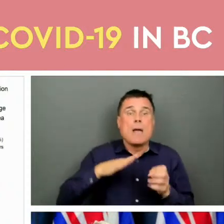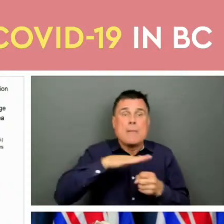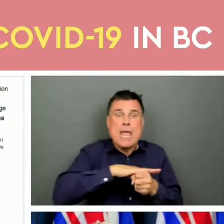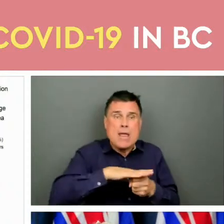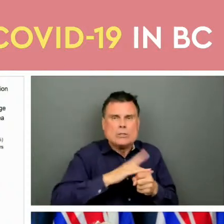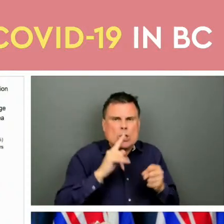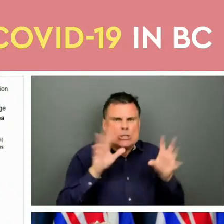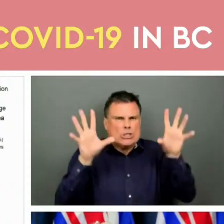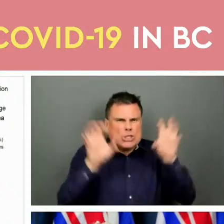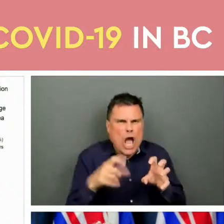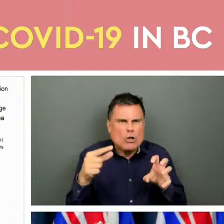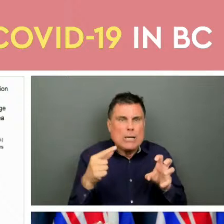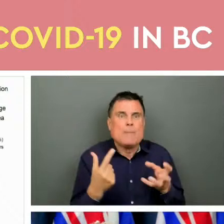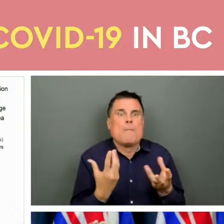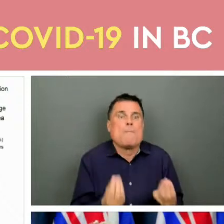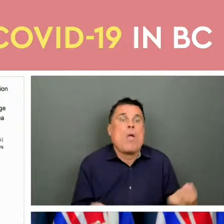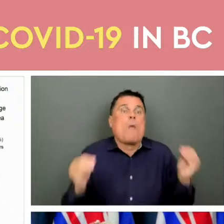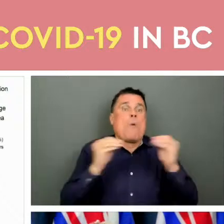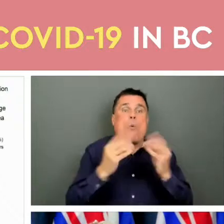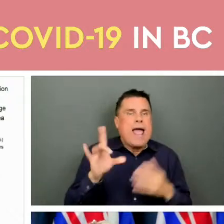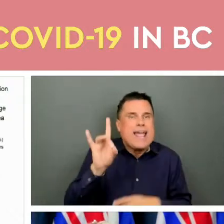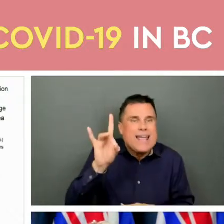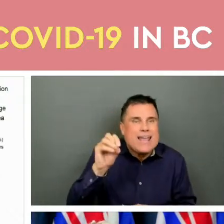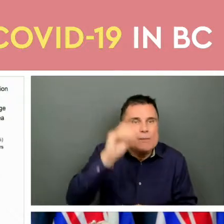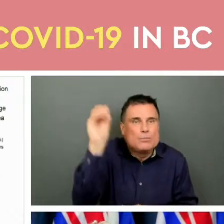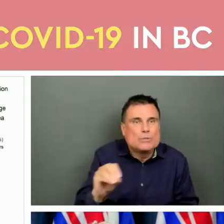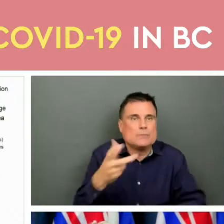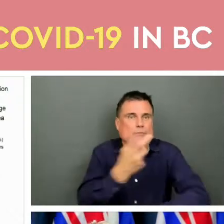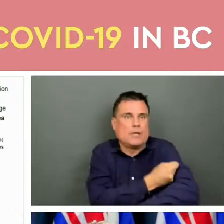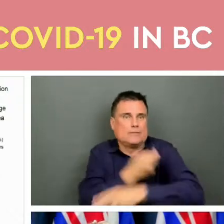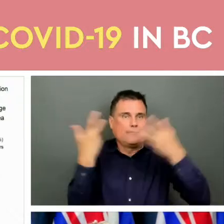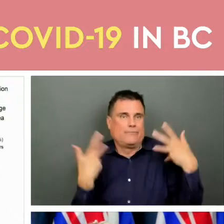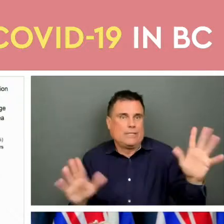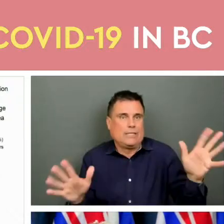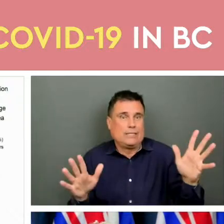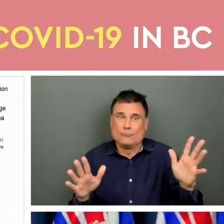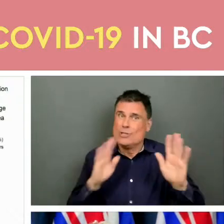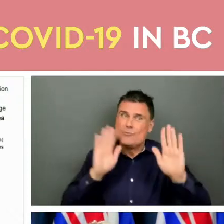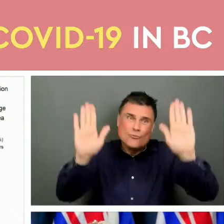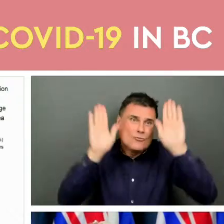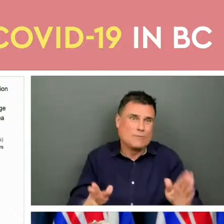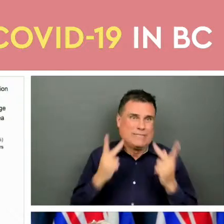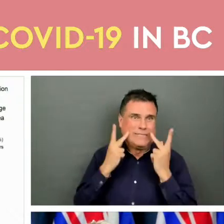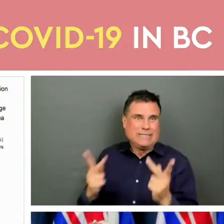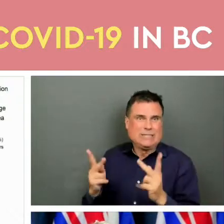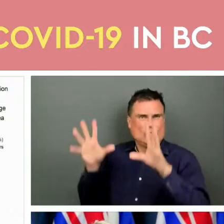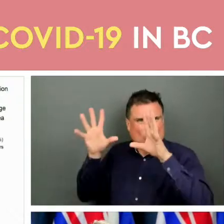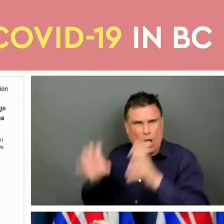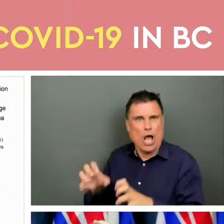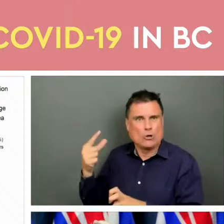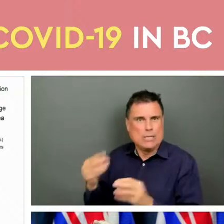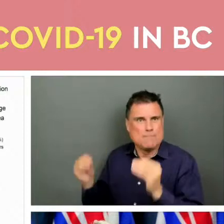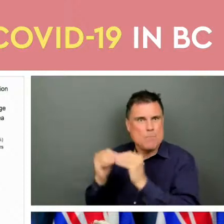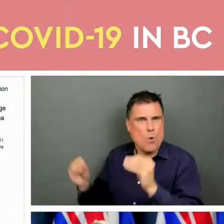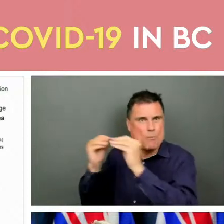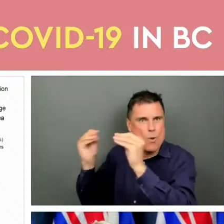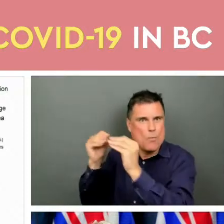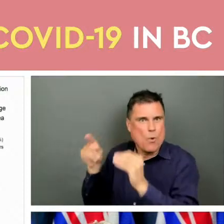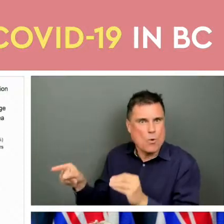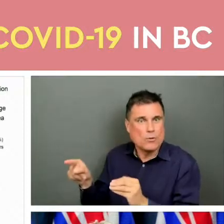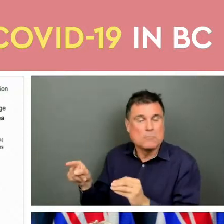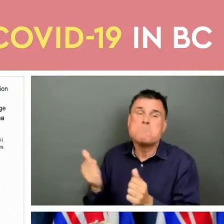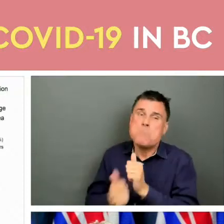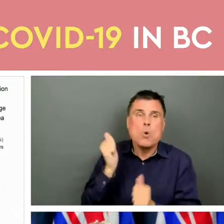is 80%. And it's really great to see that in many areas of the province, we've reached 70 to